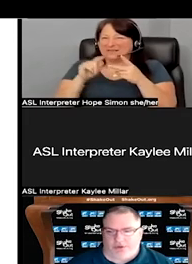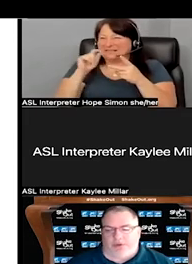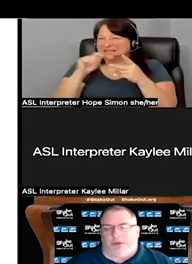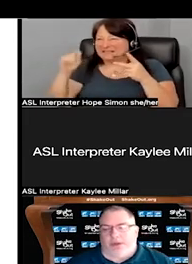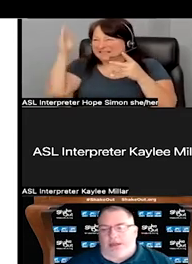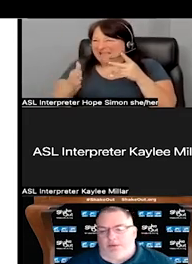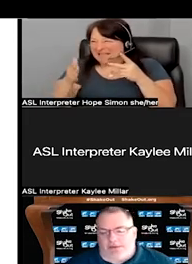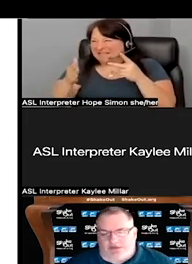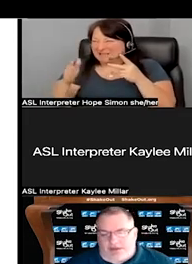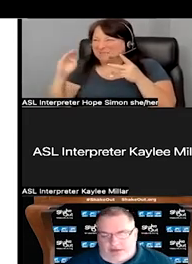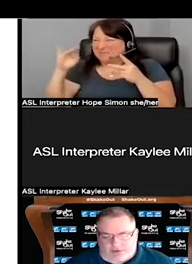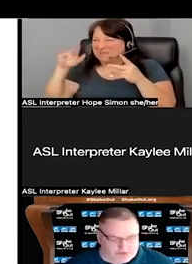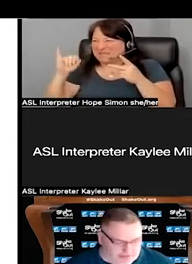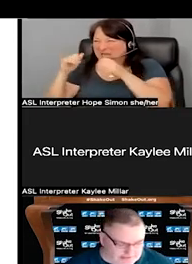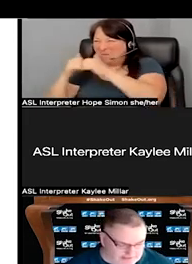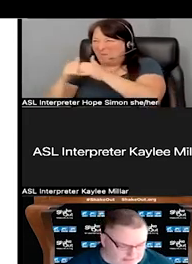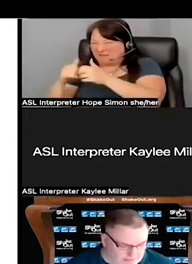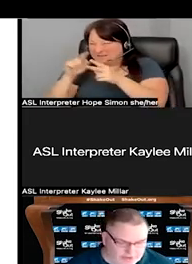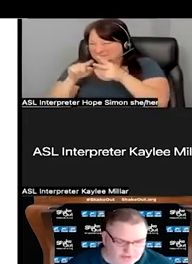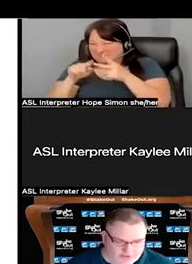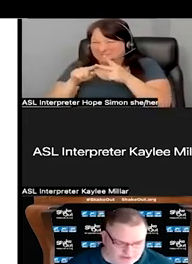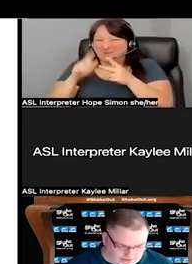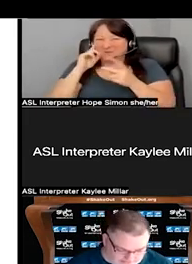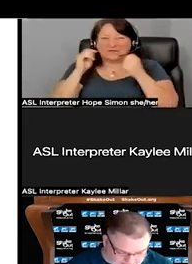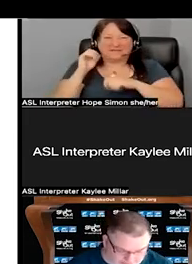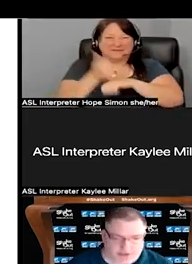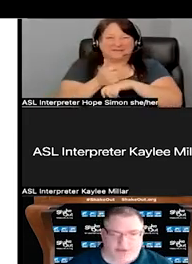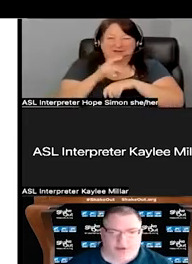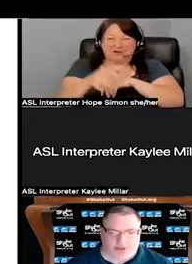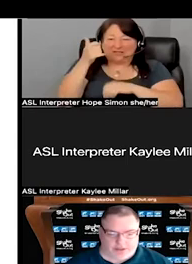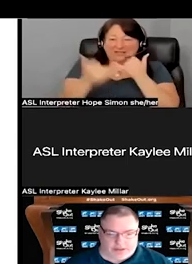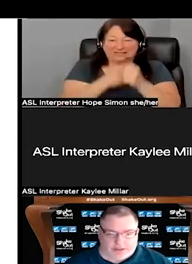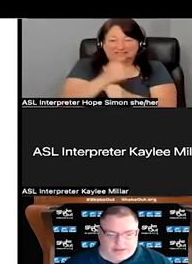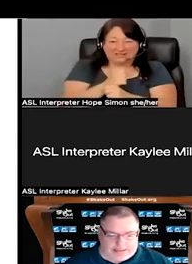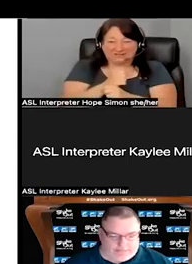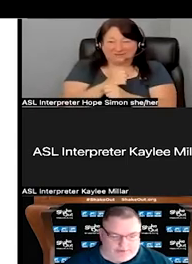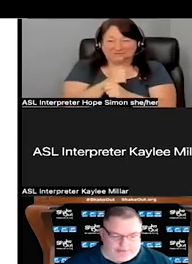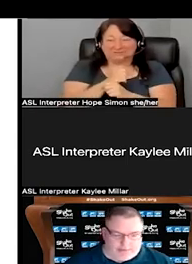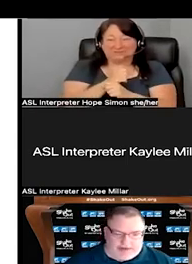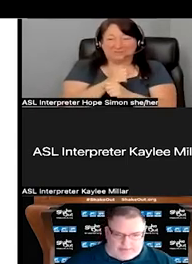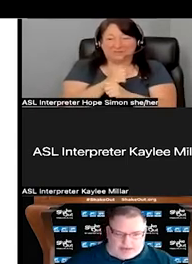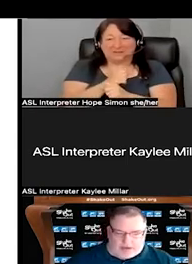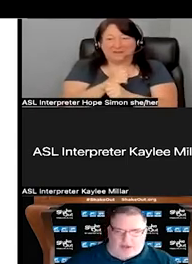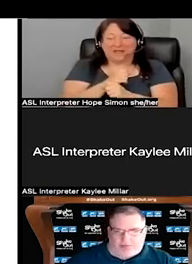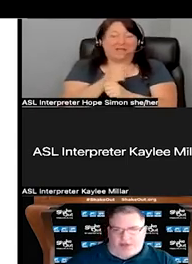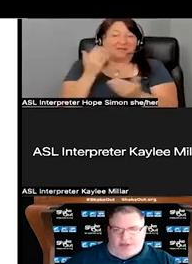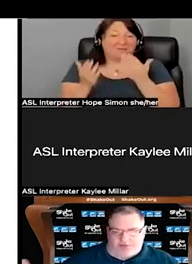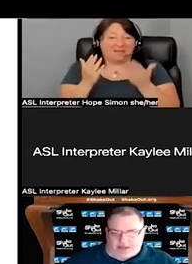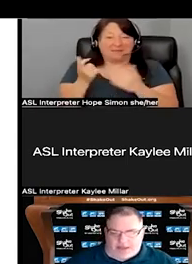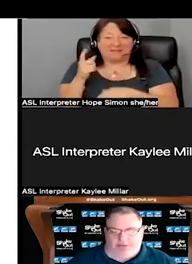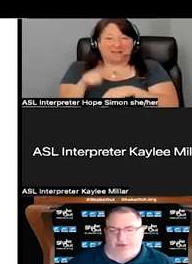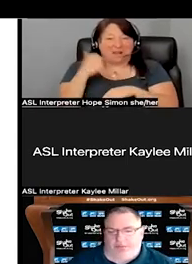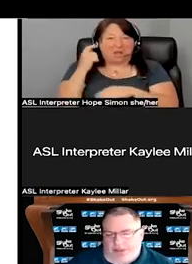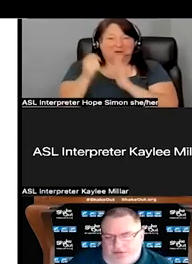earthquakecountry.org/mini awards when that's announced. We're gonna try to get that up earlier this year, have the application earlier. And there may be a longer period